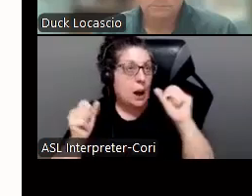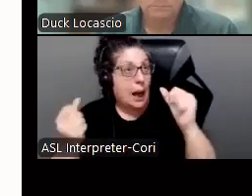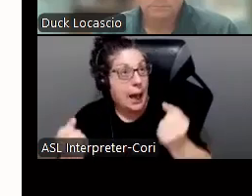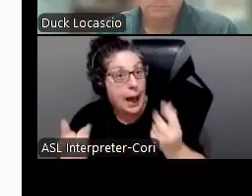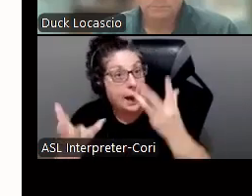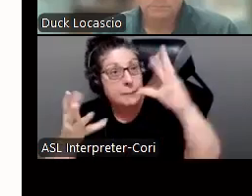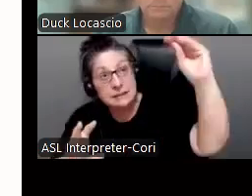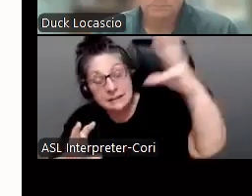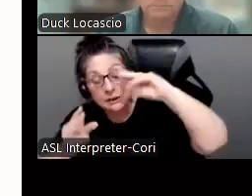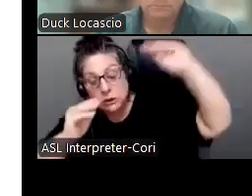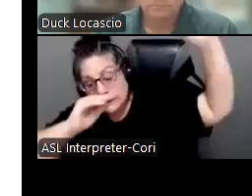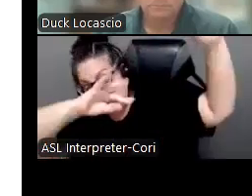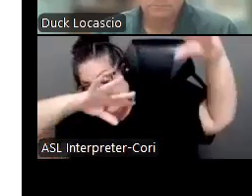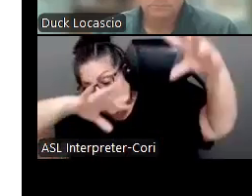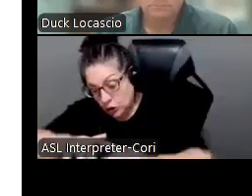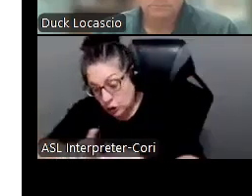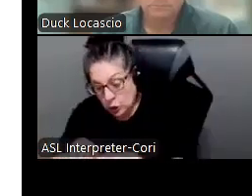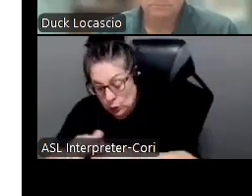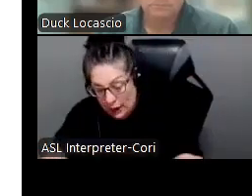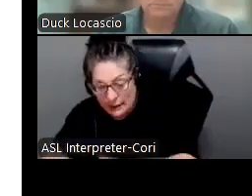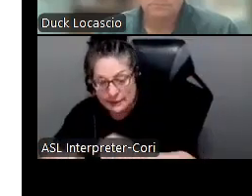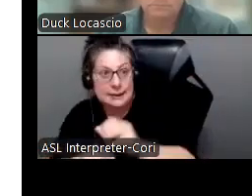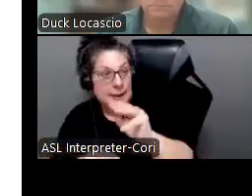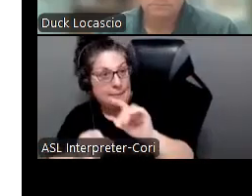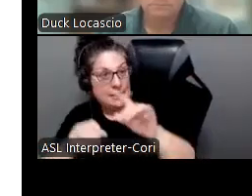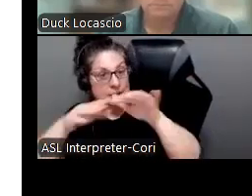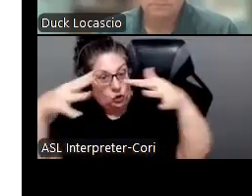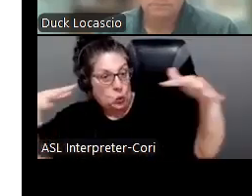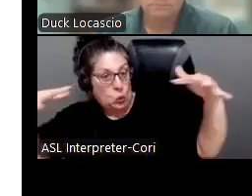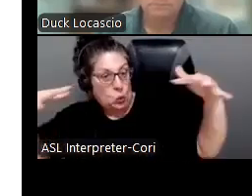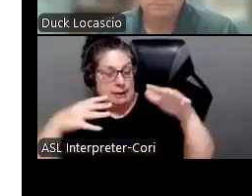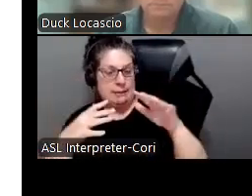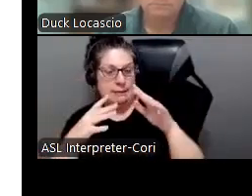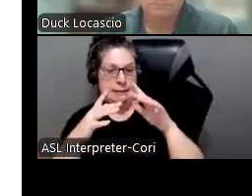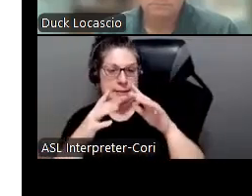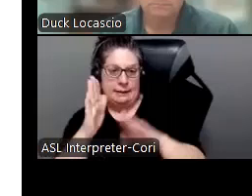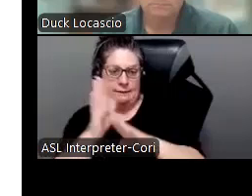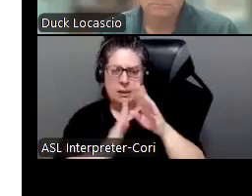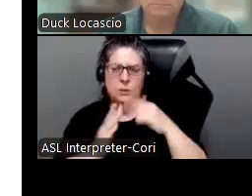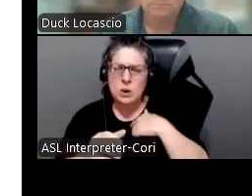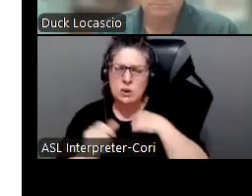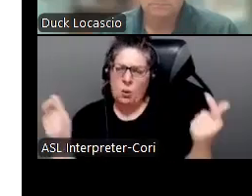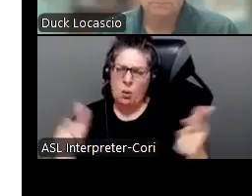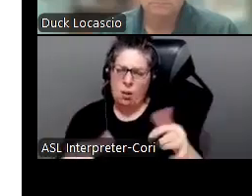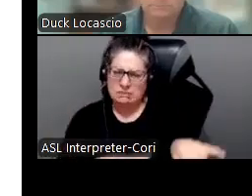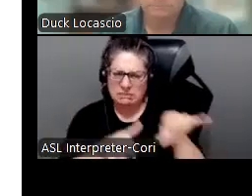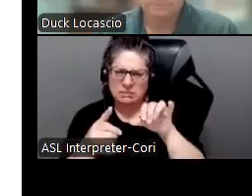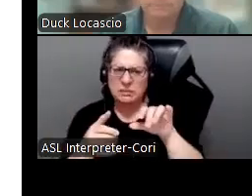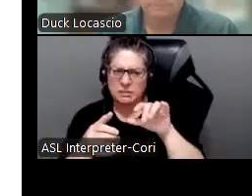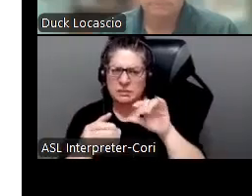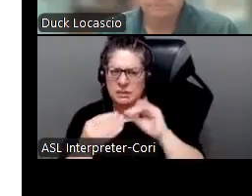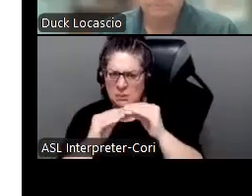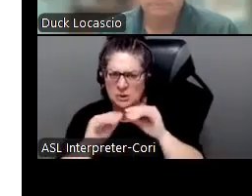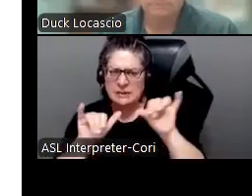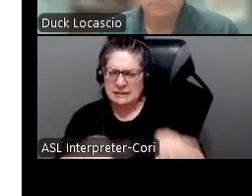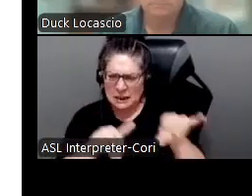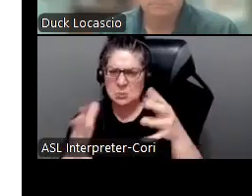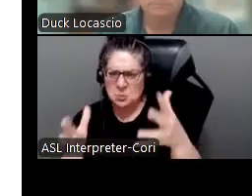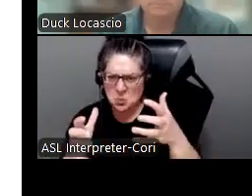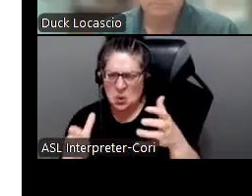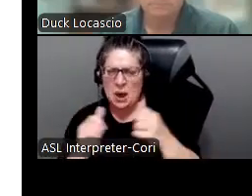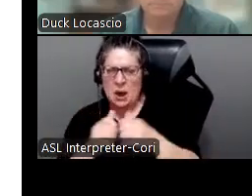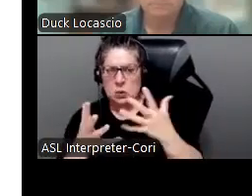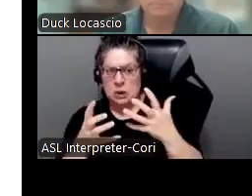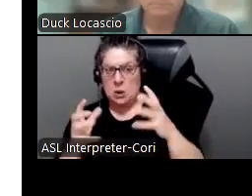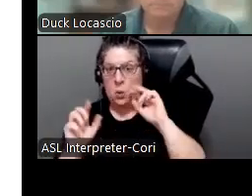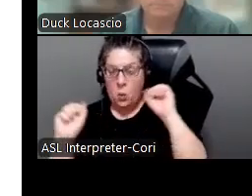get to the ground to get that mid-story developed. So, we're all working on the same numbers. We're all looking for